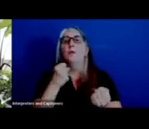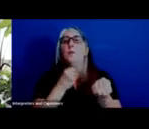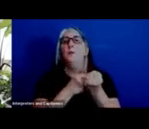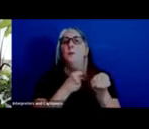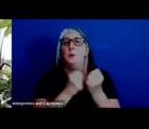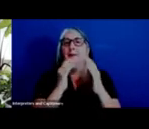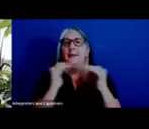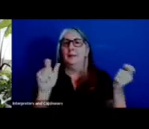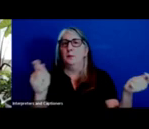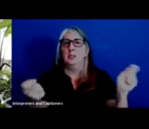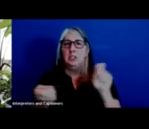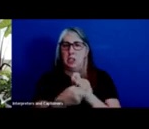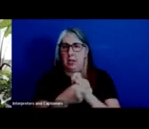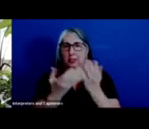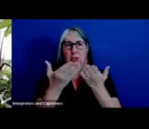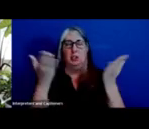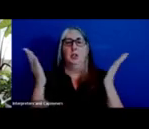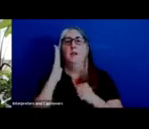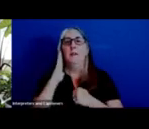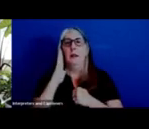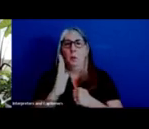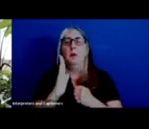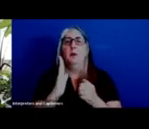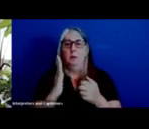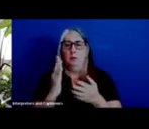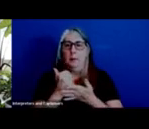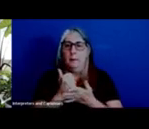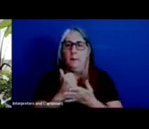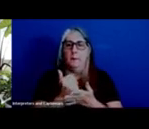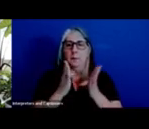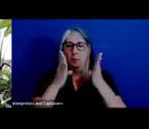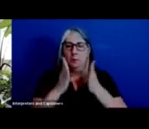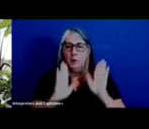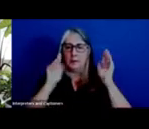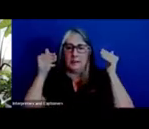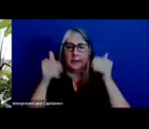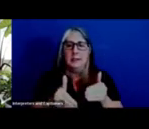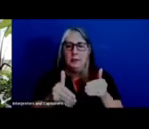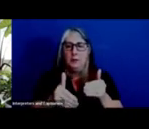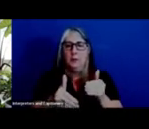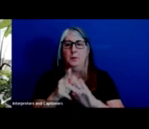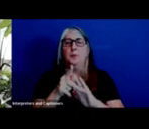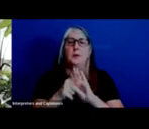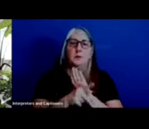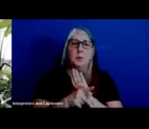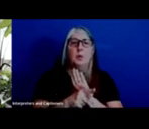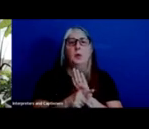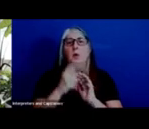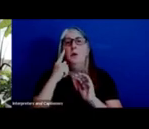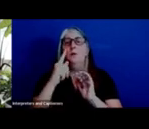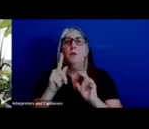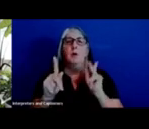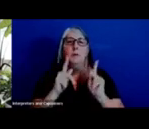systems change that makes person-centered principles not just an aspiration, but a reality in the lives of people